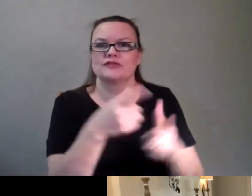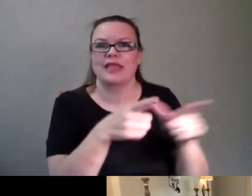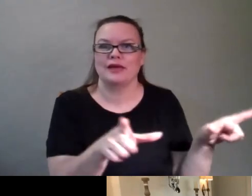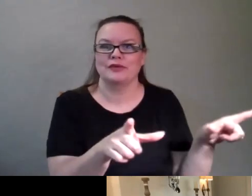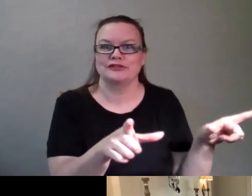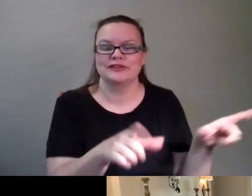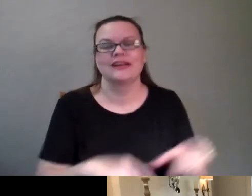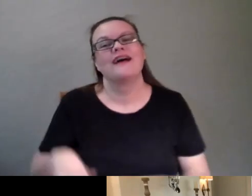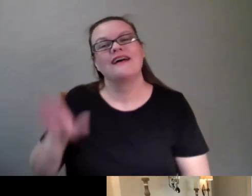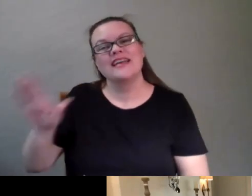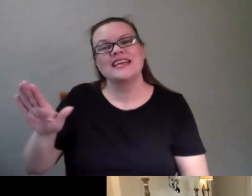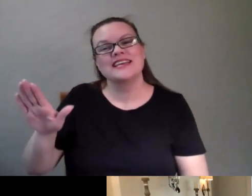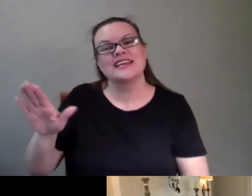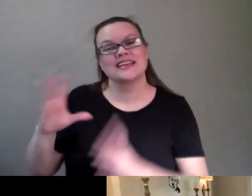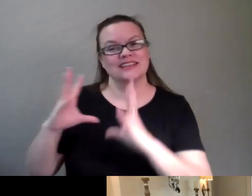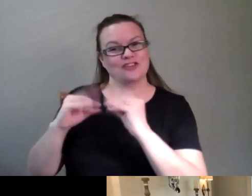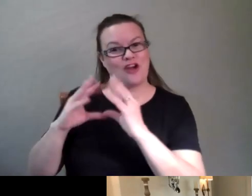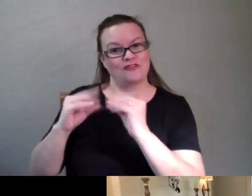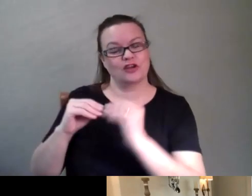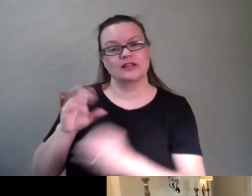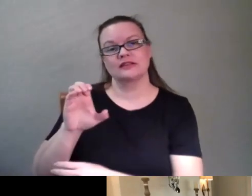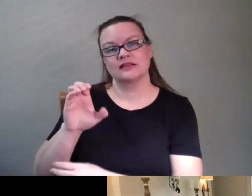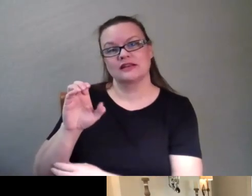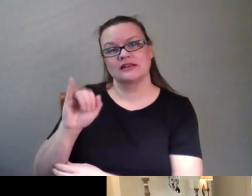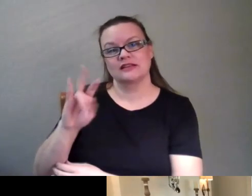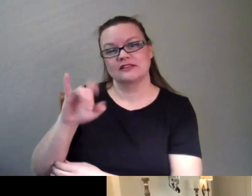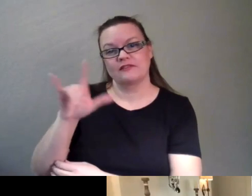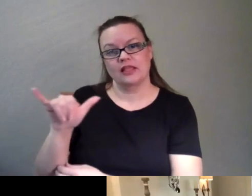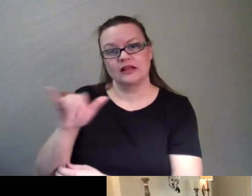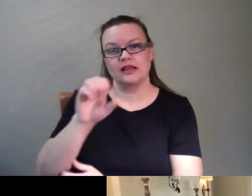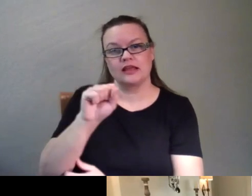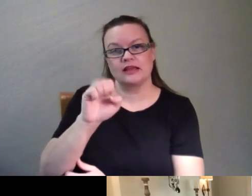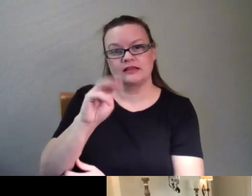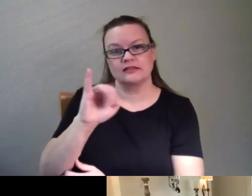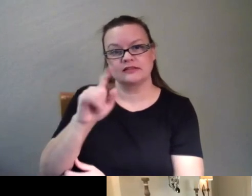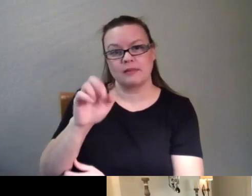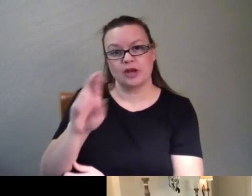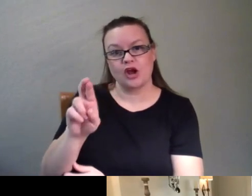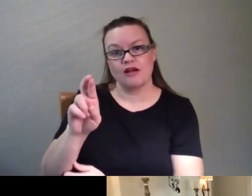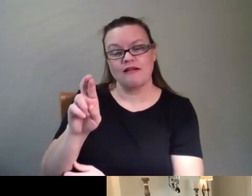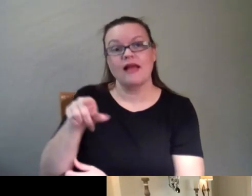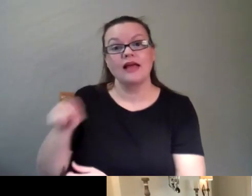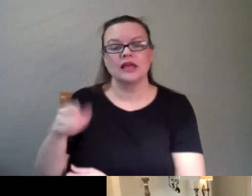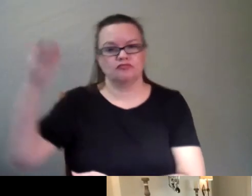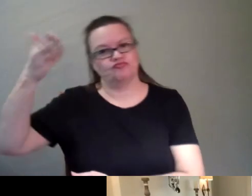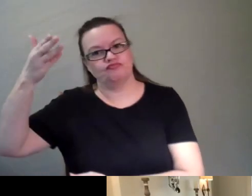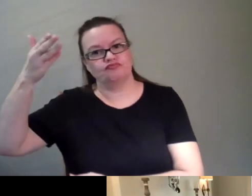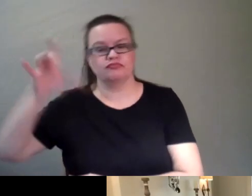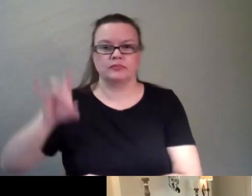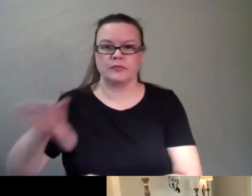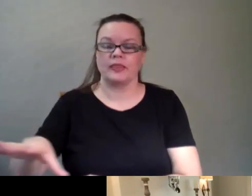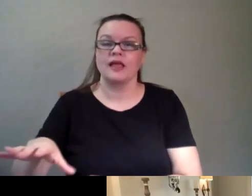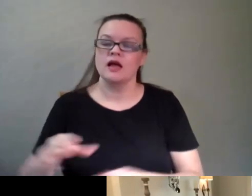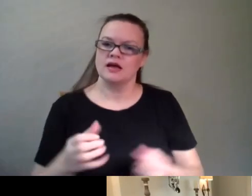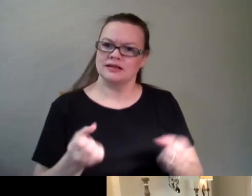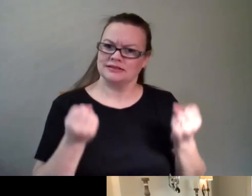civility seminar, I mean, several of his students remarked that they changed the way they thought about their behavior in terms of